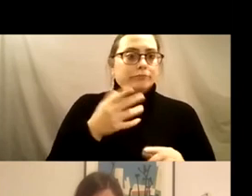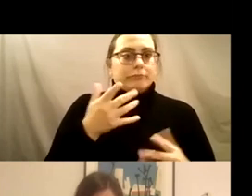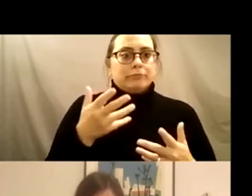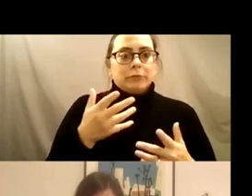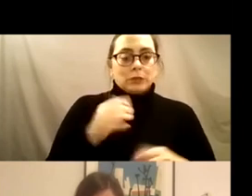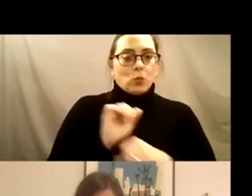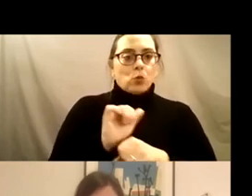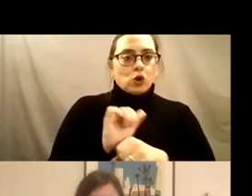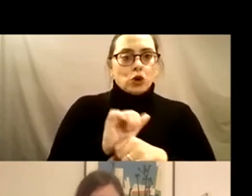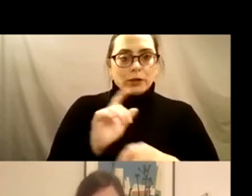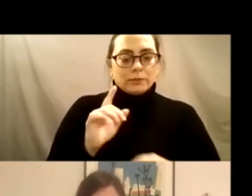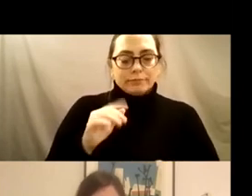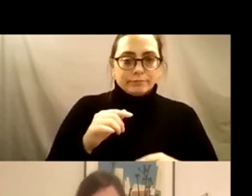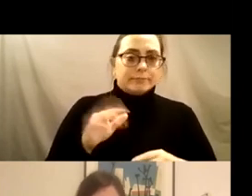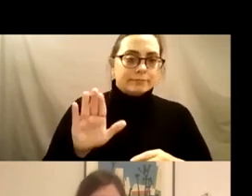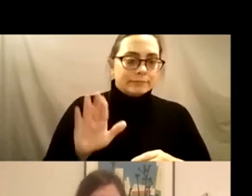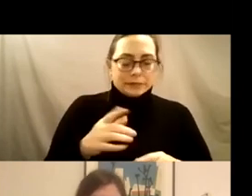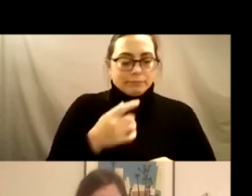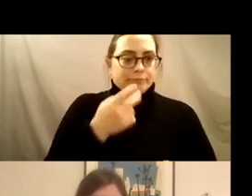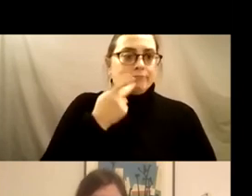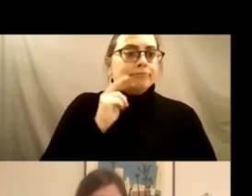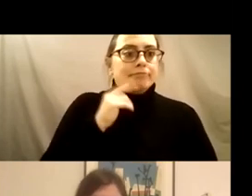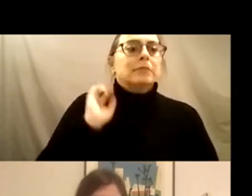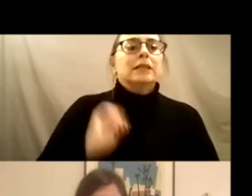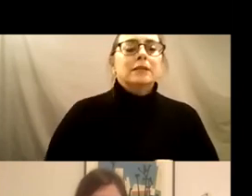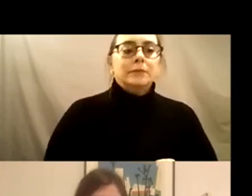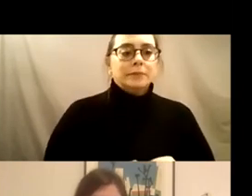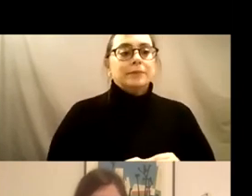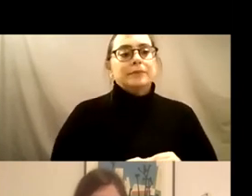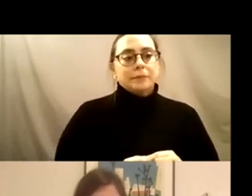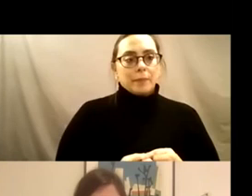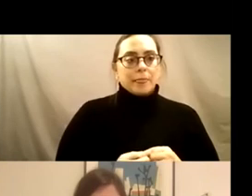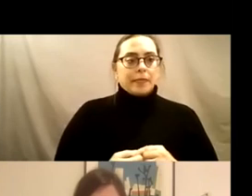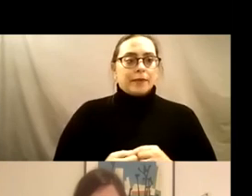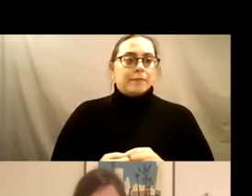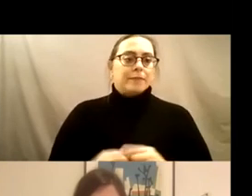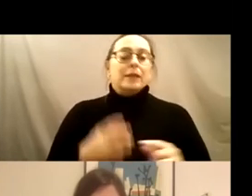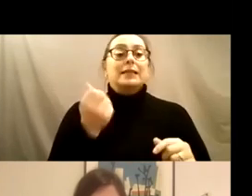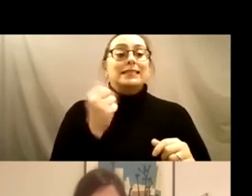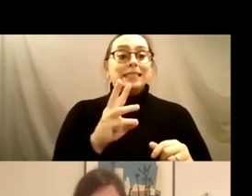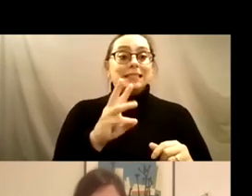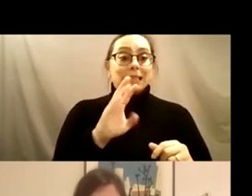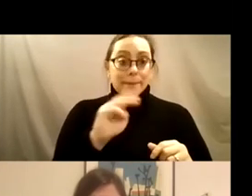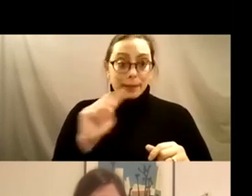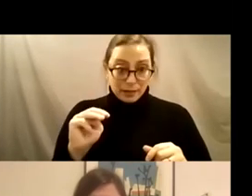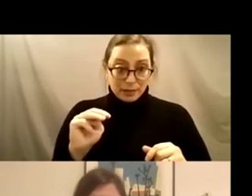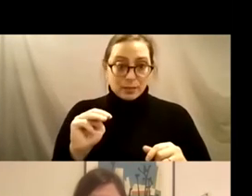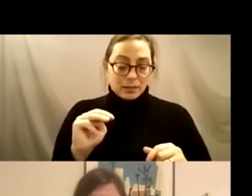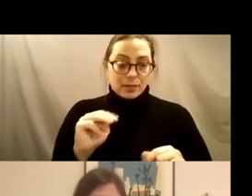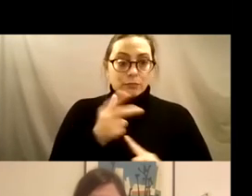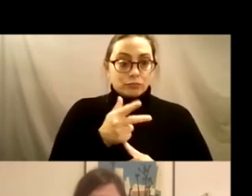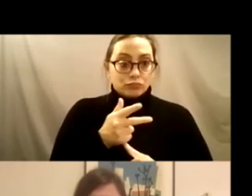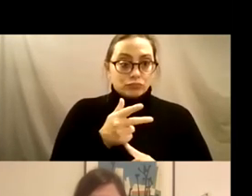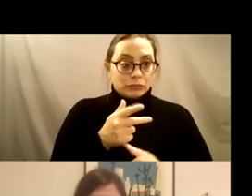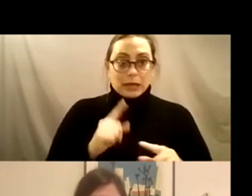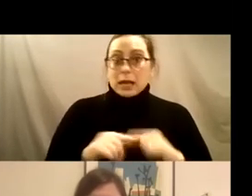who's from here. And I worked on the 16 mil the first time because I was really new to